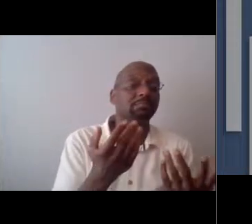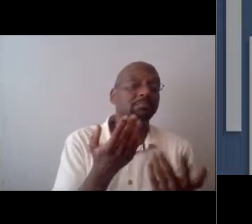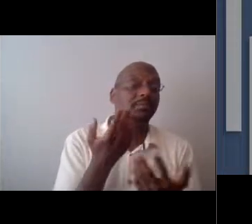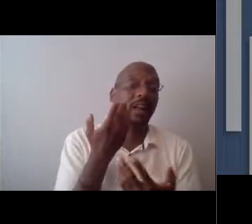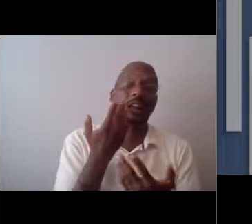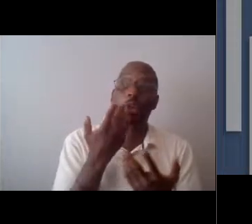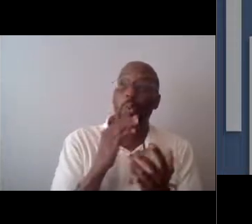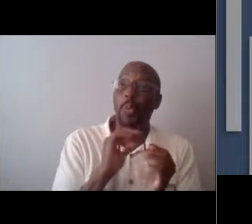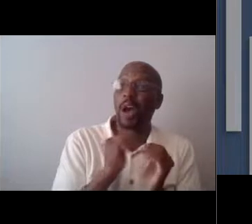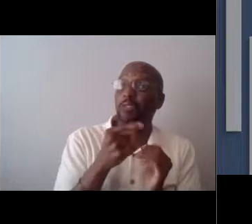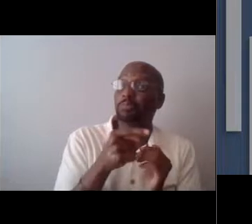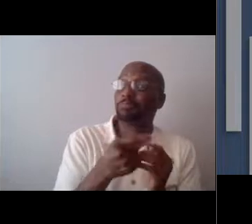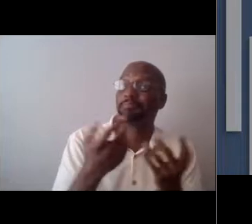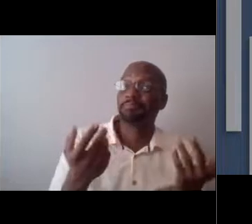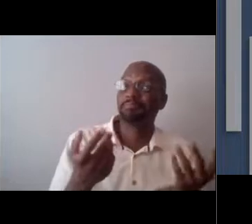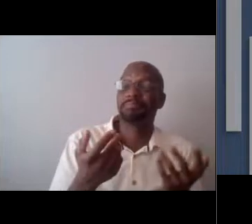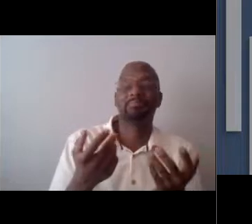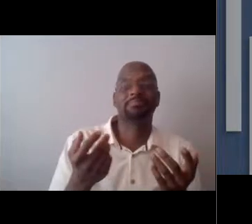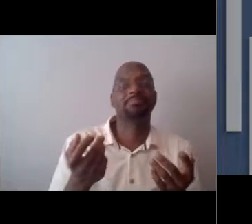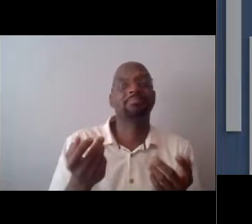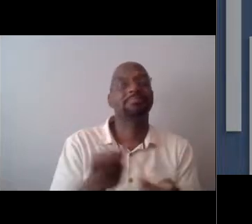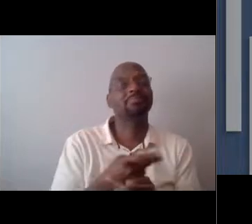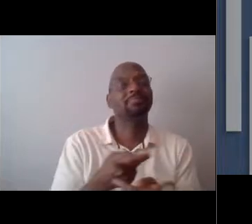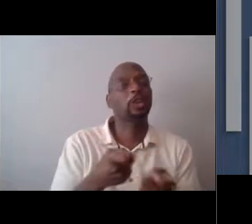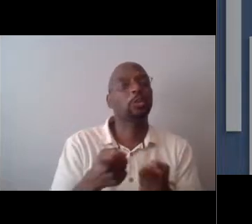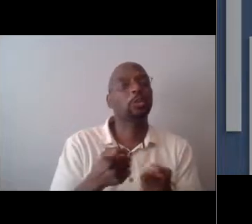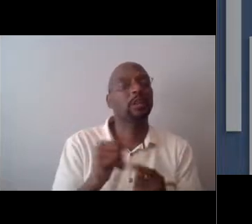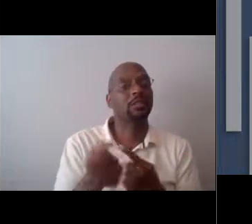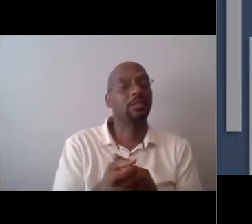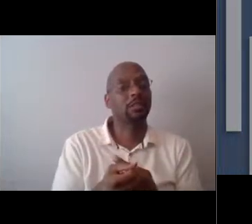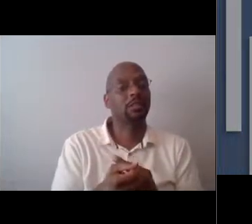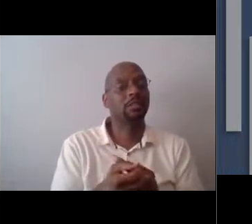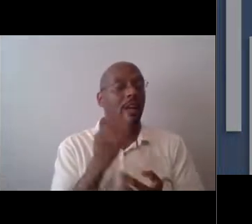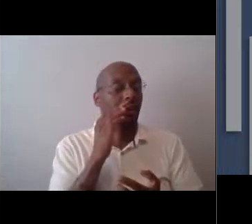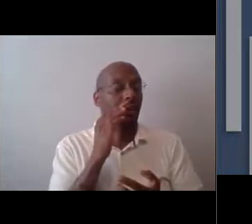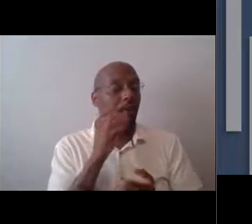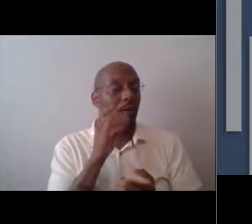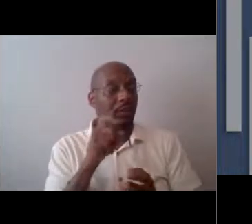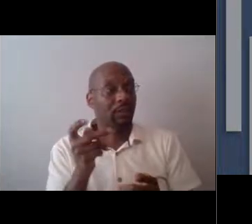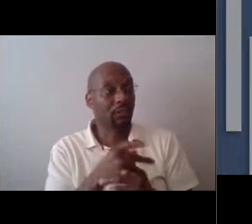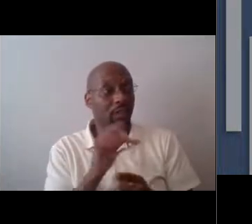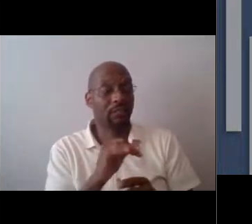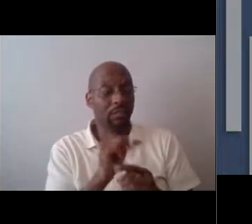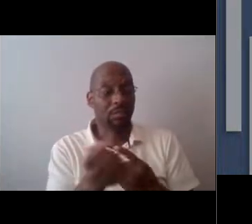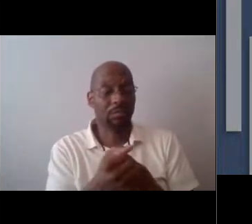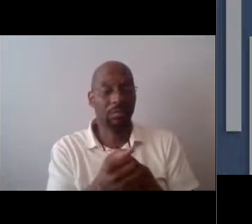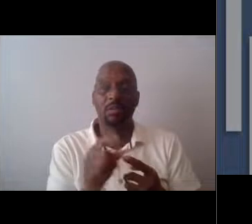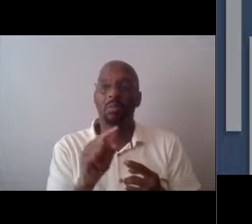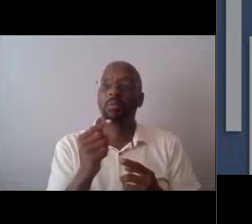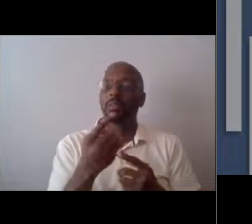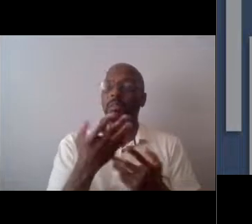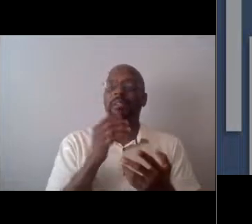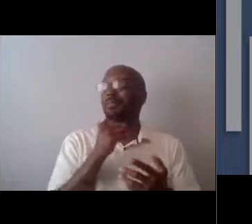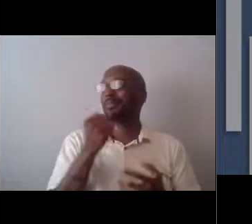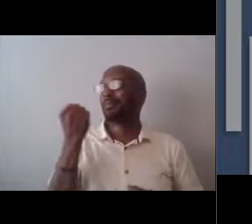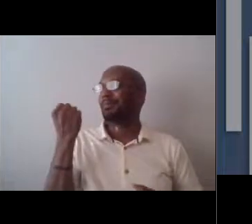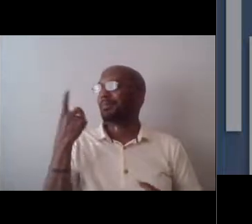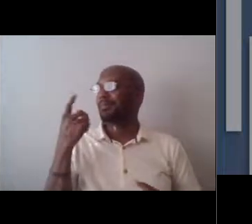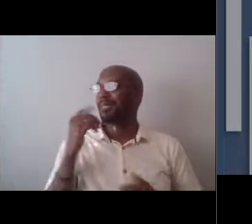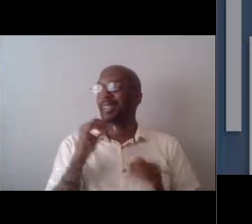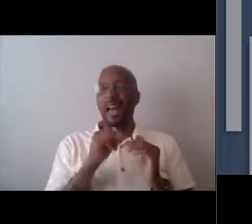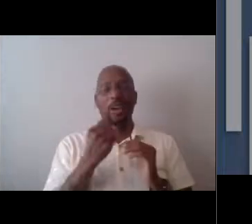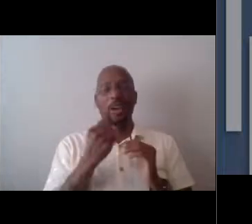you deal with that, but you're going to have to try to figure that one out. One thing I didn't get from all this is how is this going to be